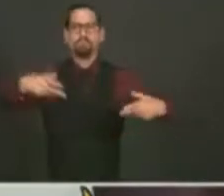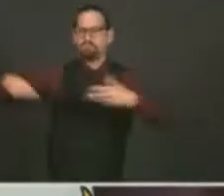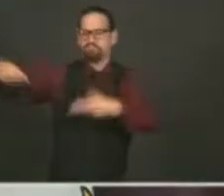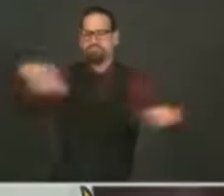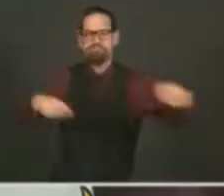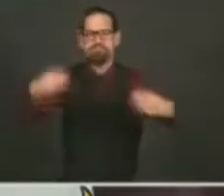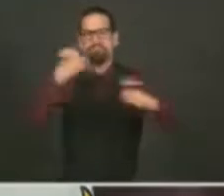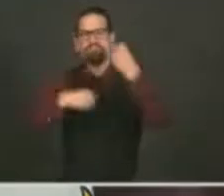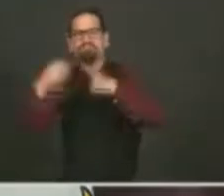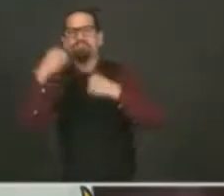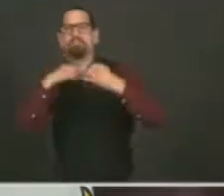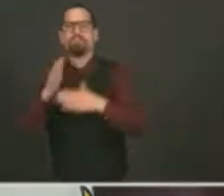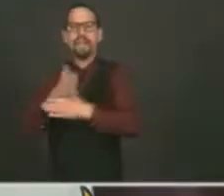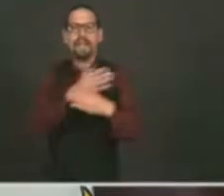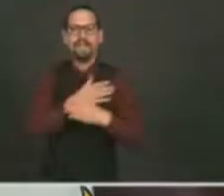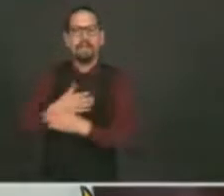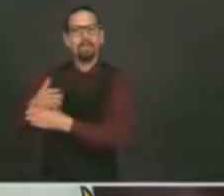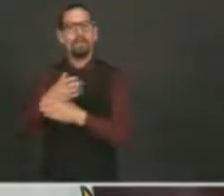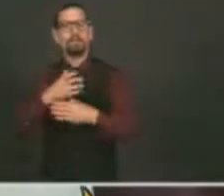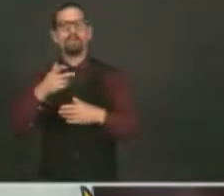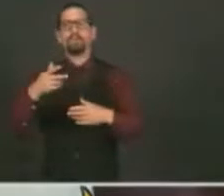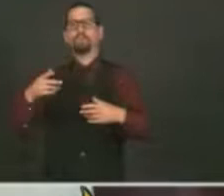outside. A